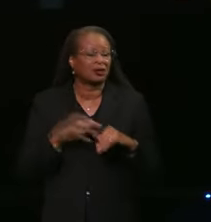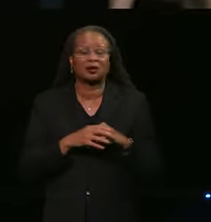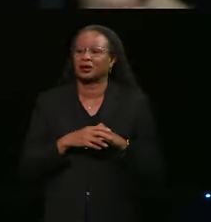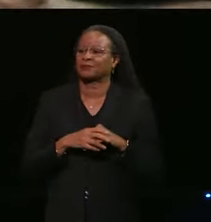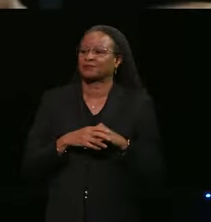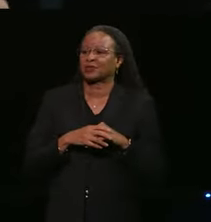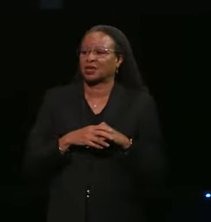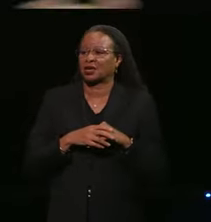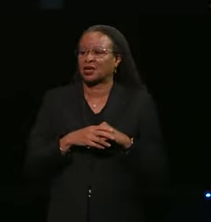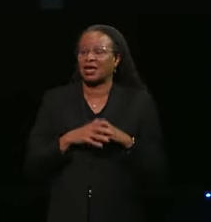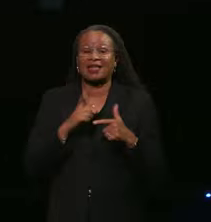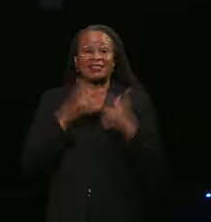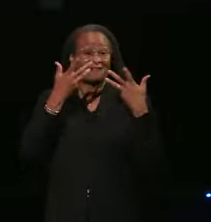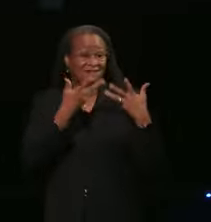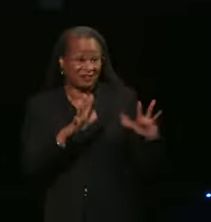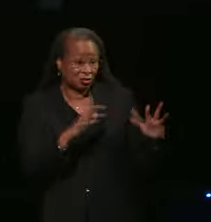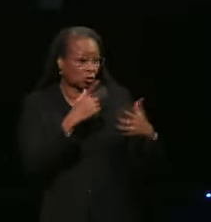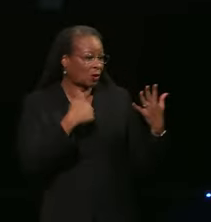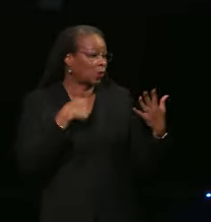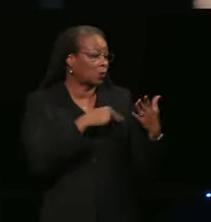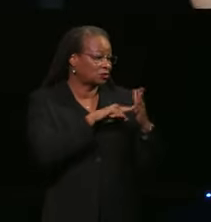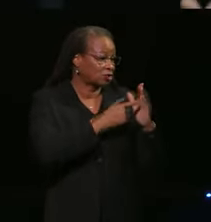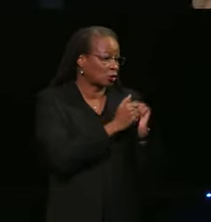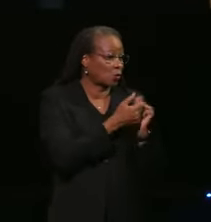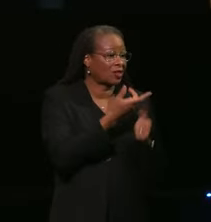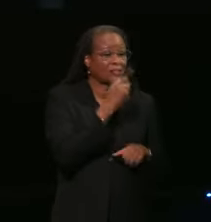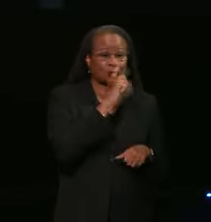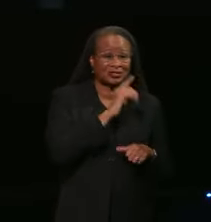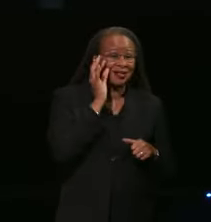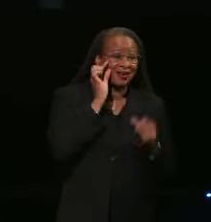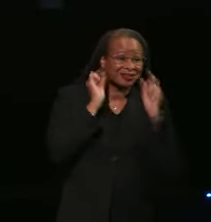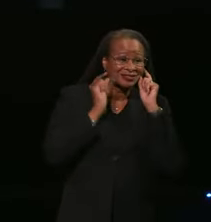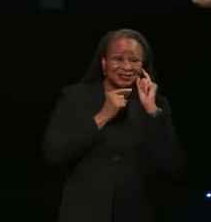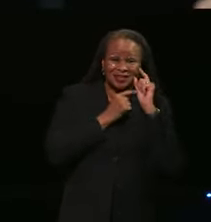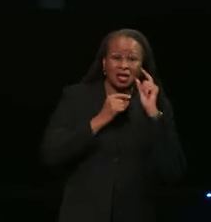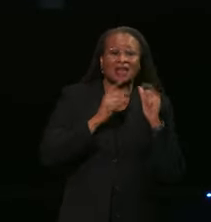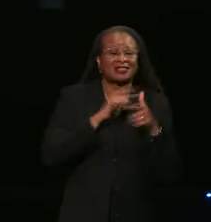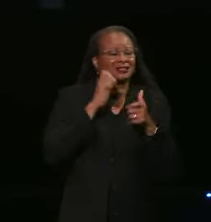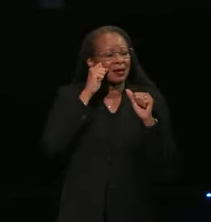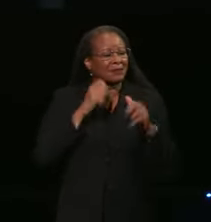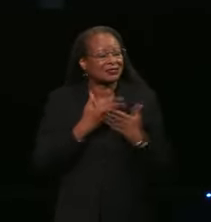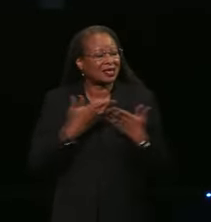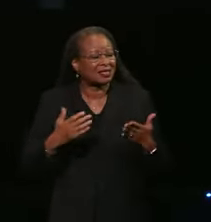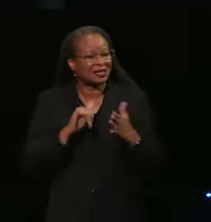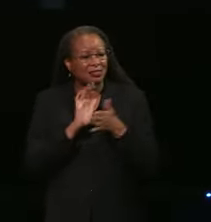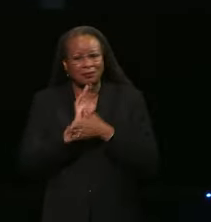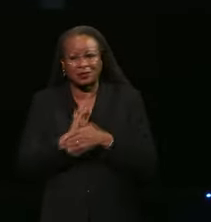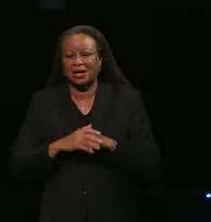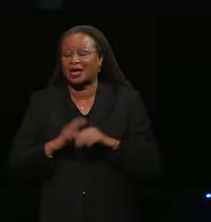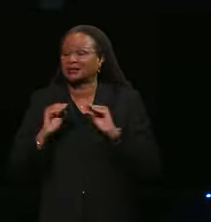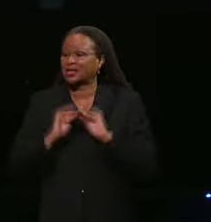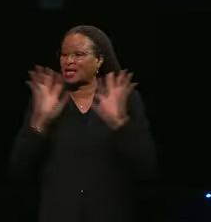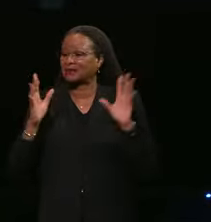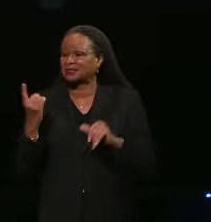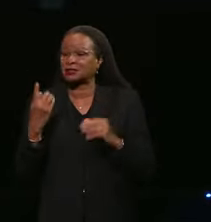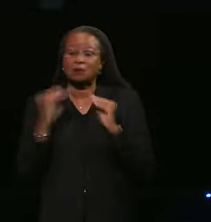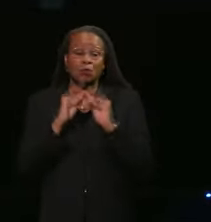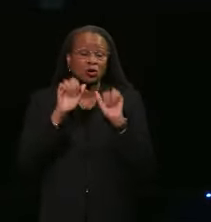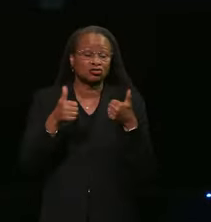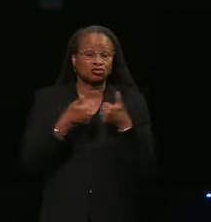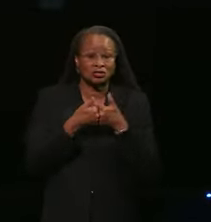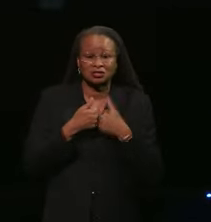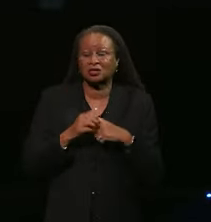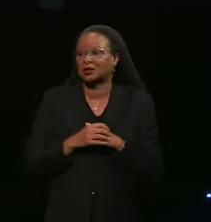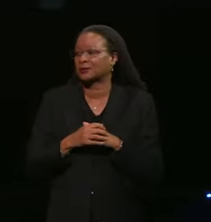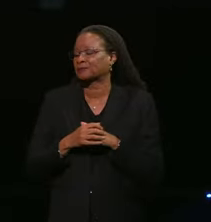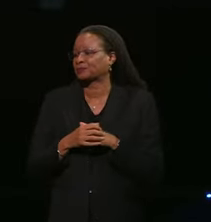and they finish the job that we have started. So that was the amazing thing in the movie. And there was obviously something that were more challenging than